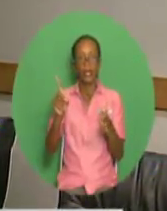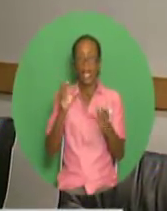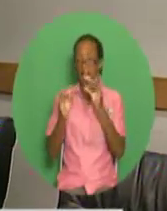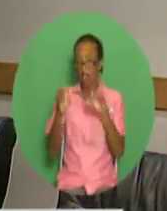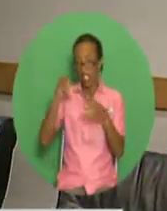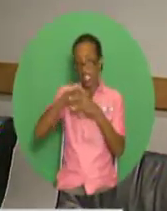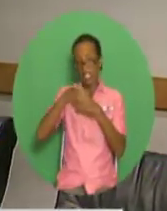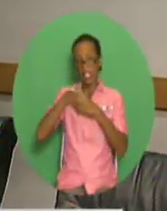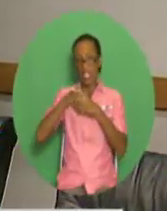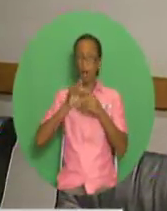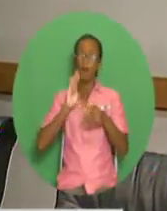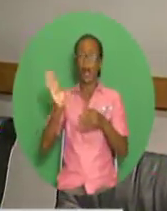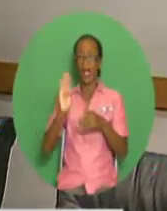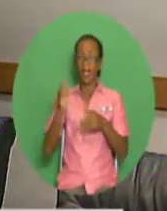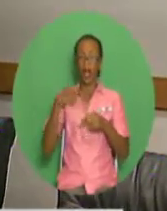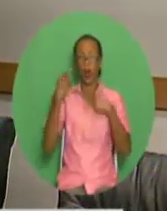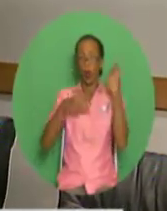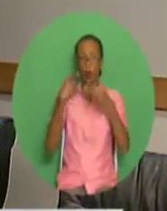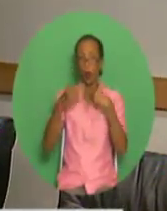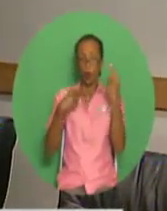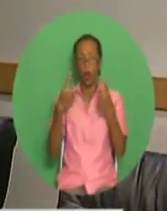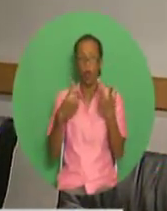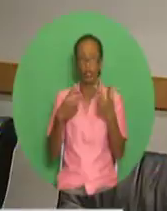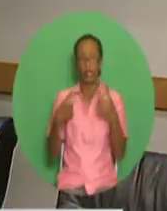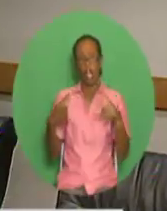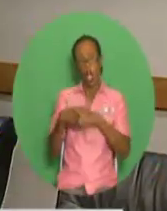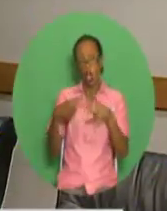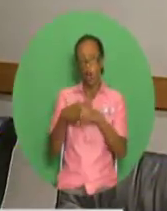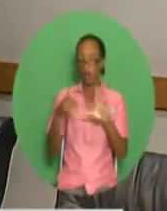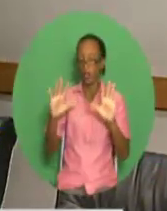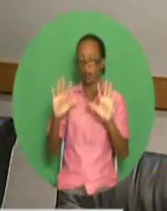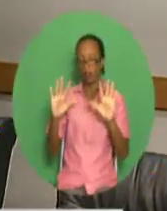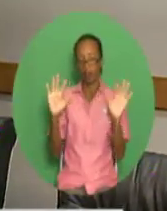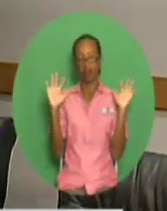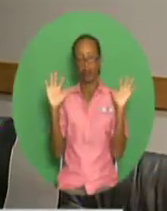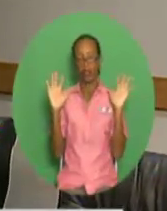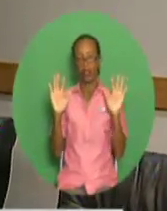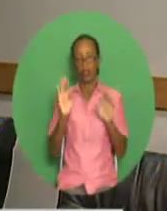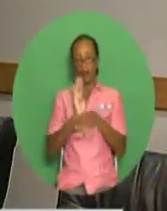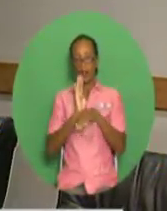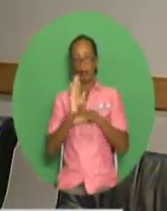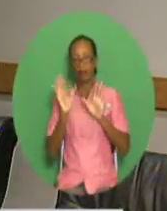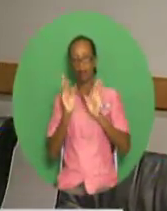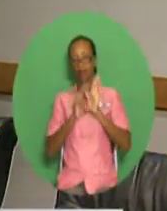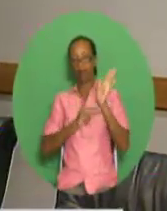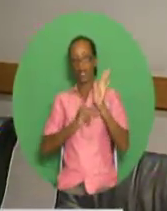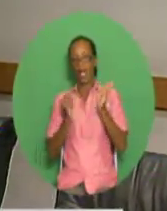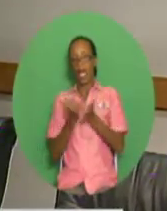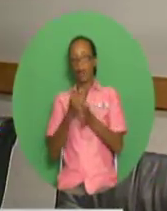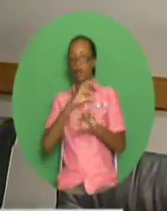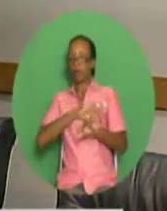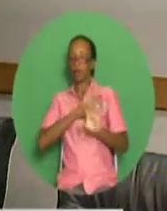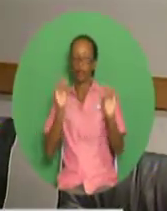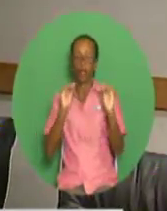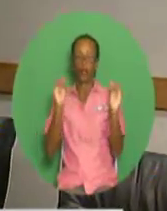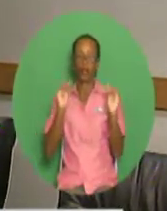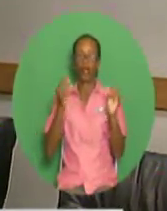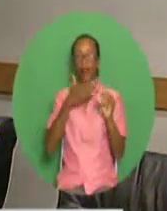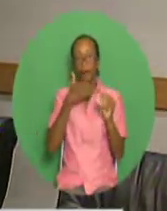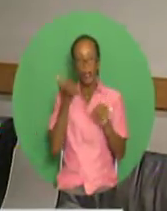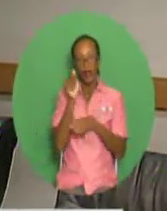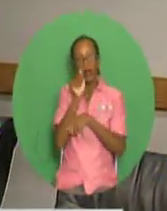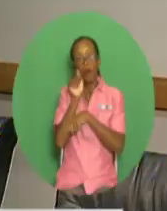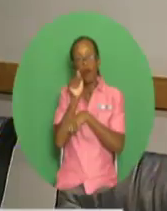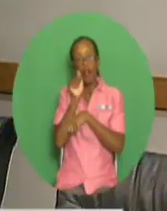arguing or bacchanal, to use local parlance. So we want to set up this dispute resolution where if you're having issues in your sport, whether it's parents, coaches, athletes,